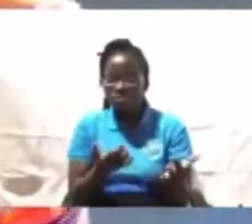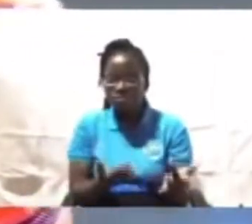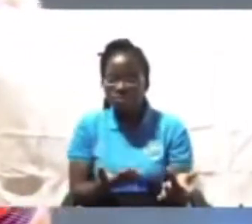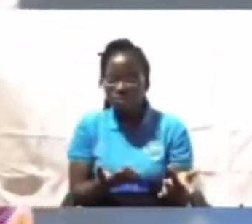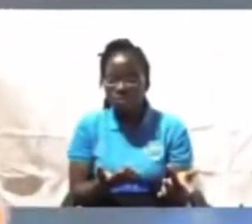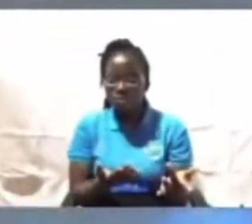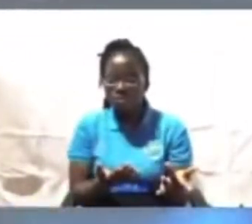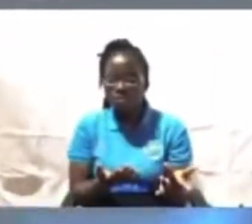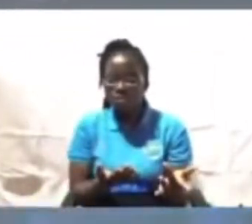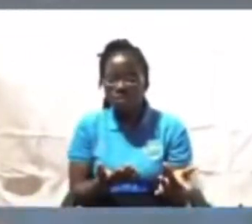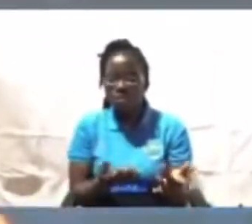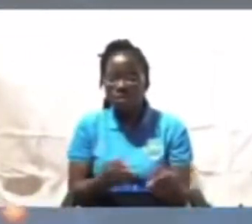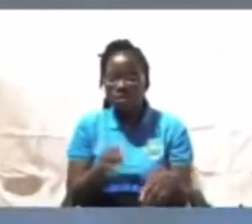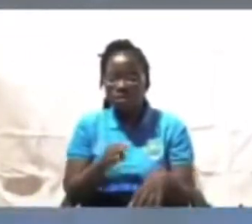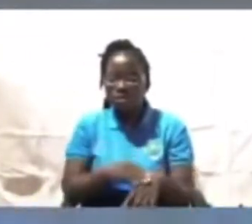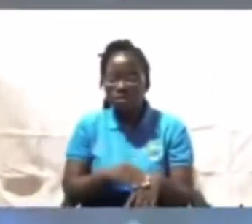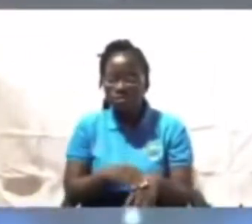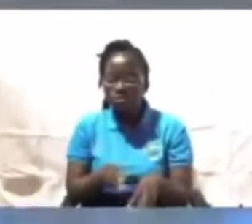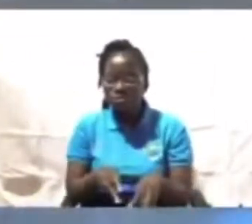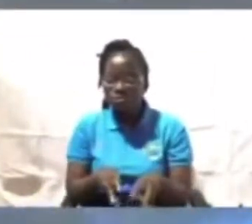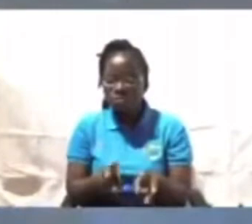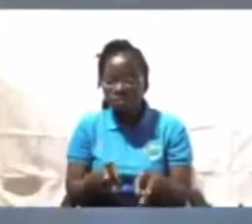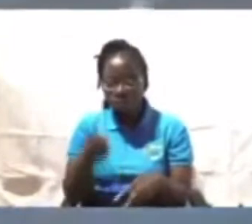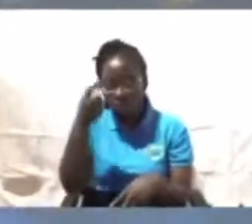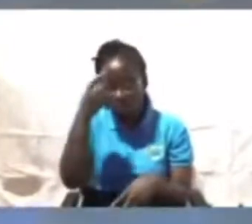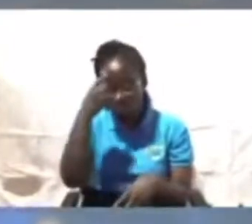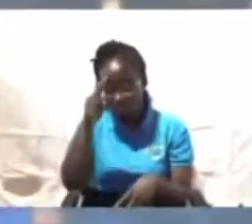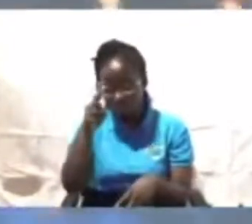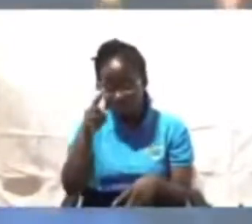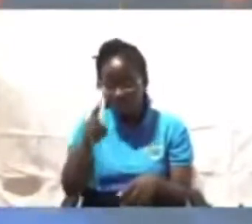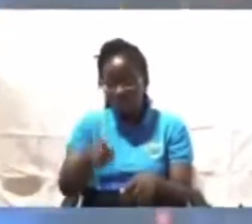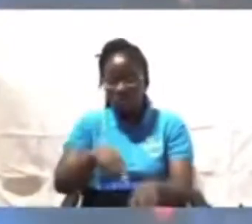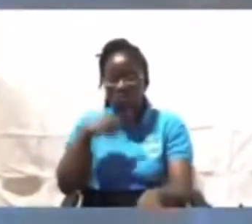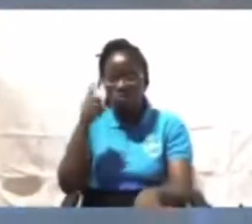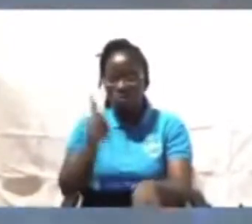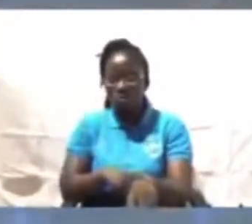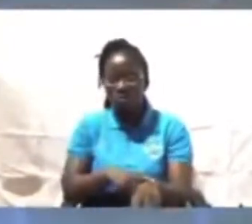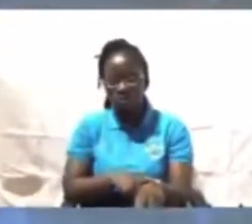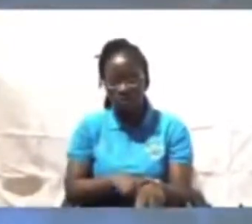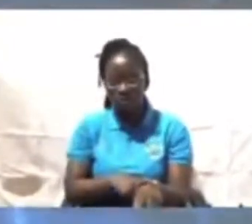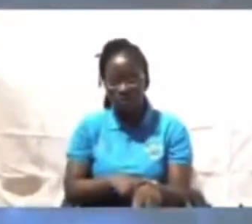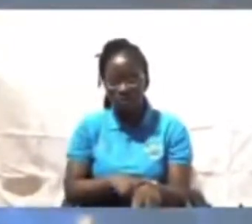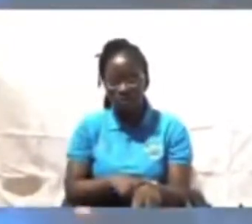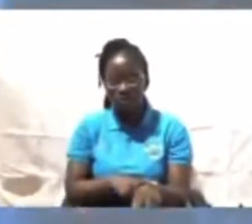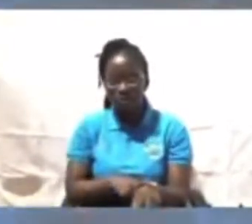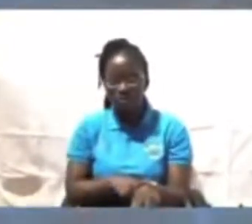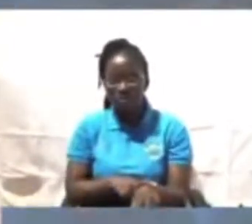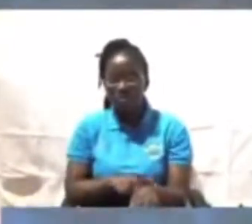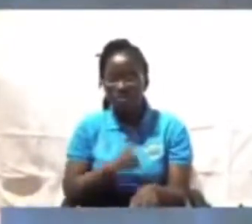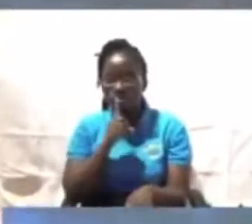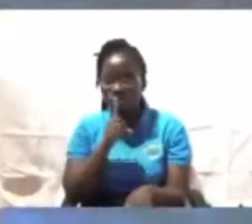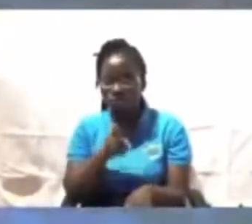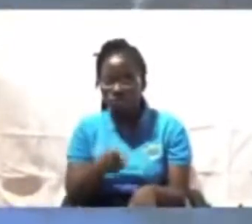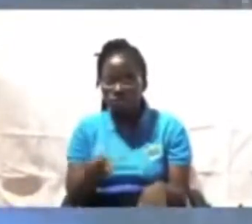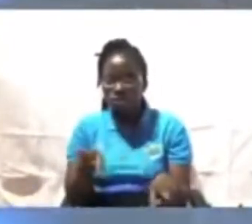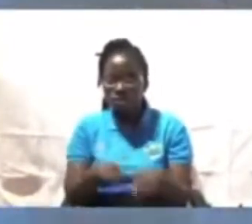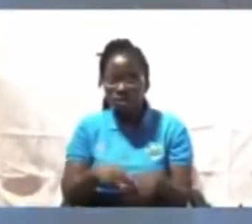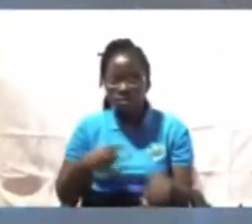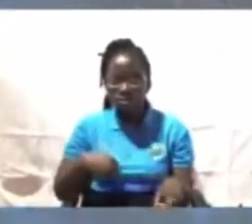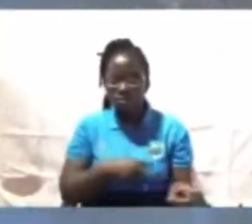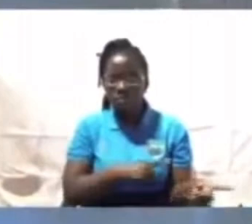crown, no motor not say, you're quite no motor not say. Say, ever drew if you know about 1 at 2.